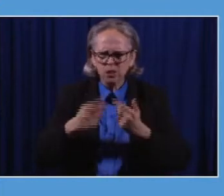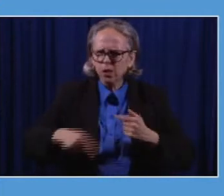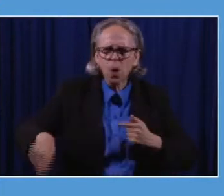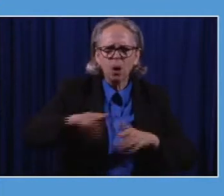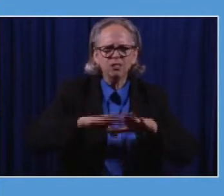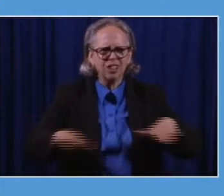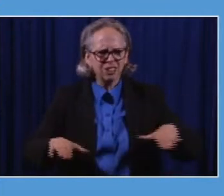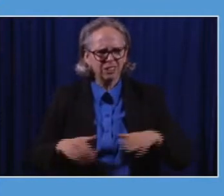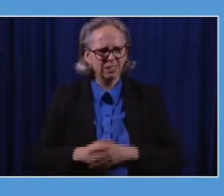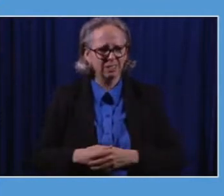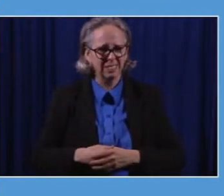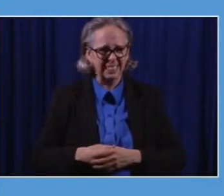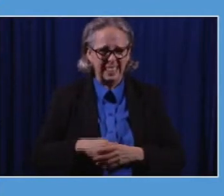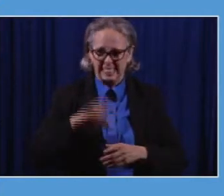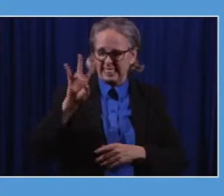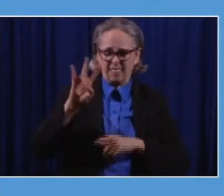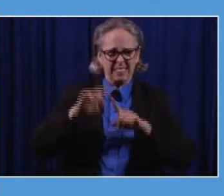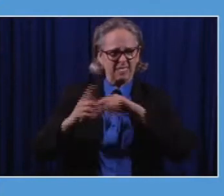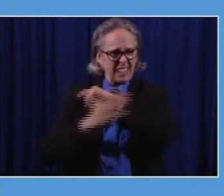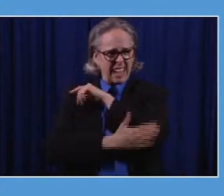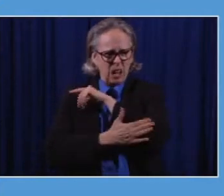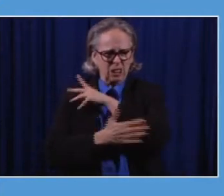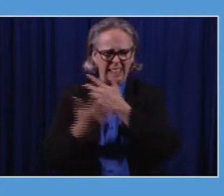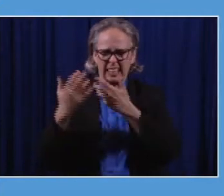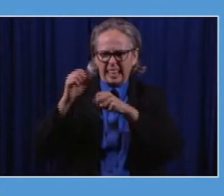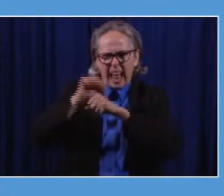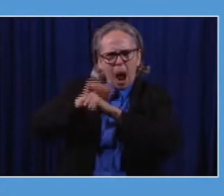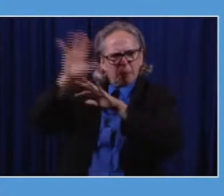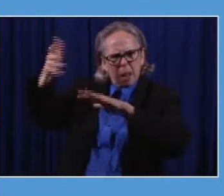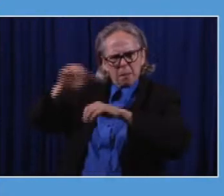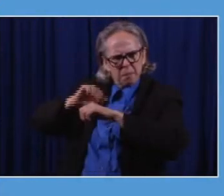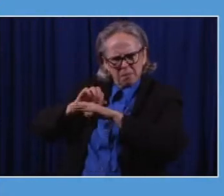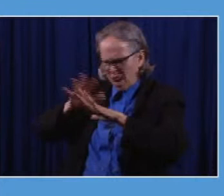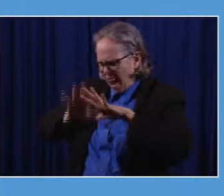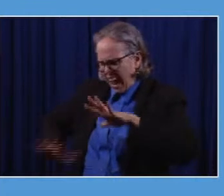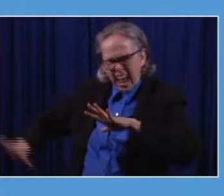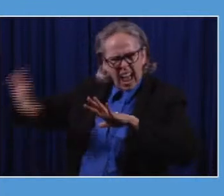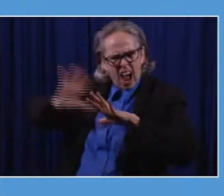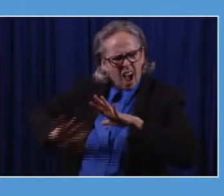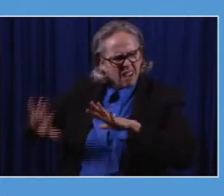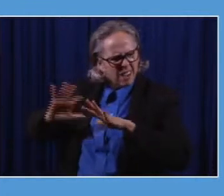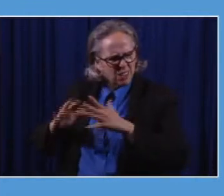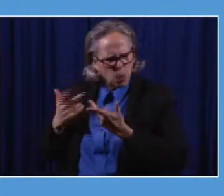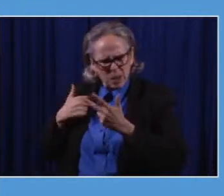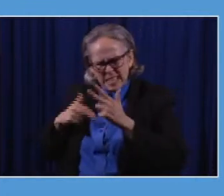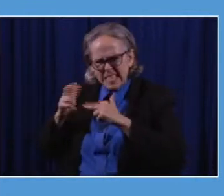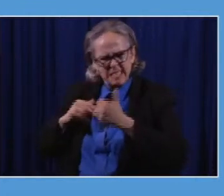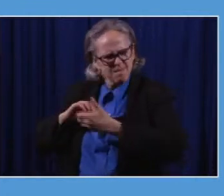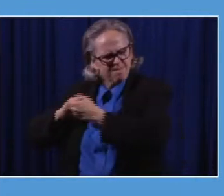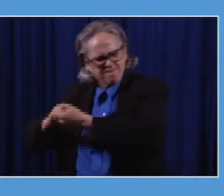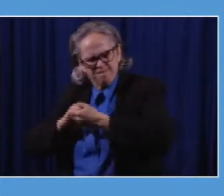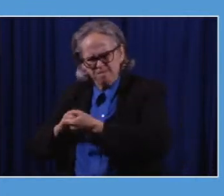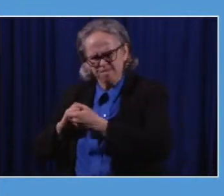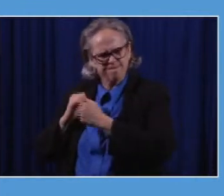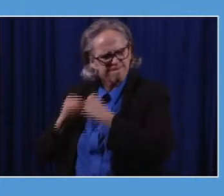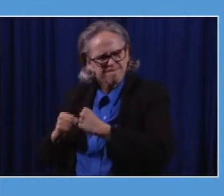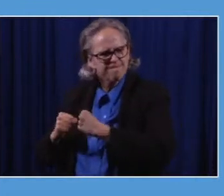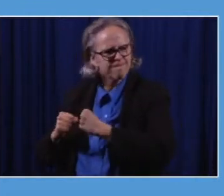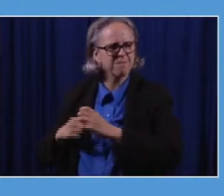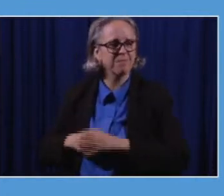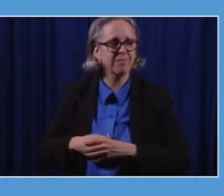are in Appalachia. And as we build stronger communities, we're building a stronger Ohio. Kids who read